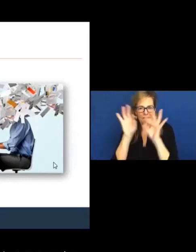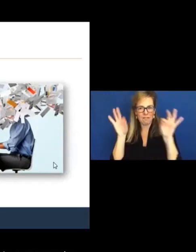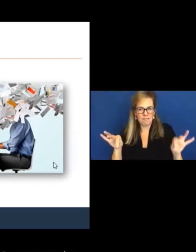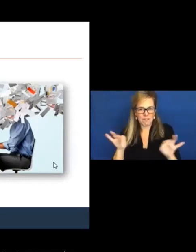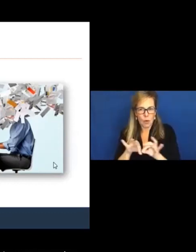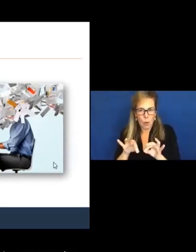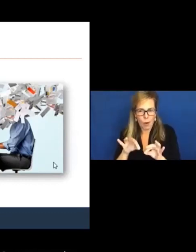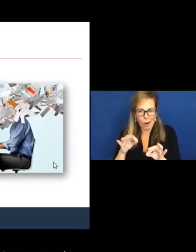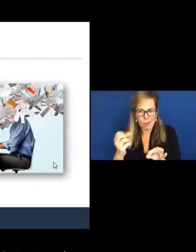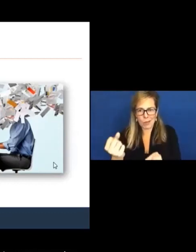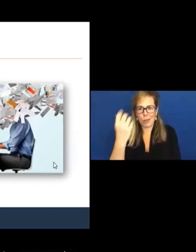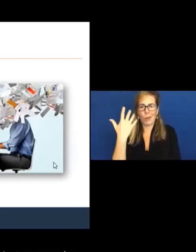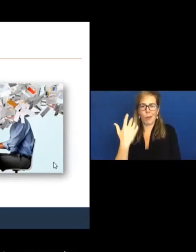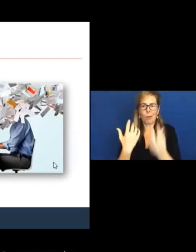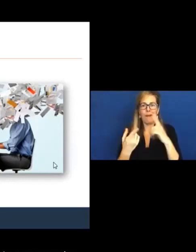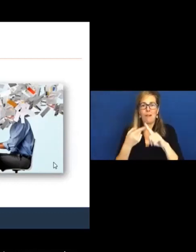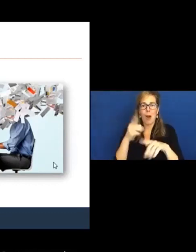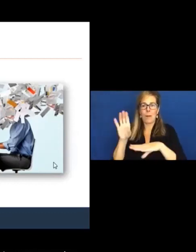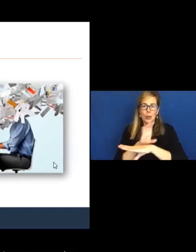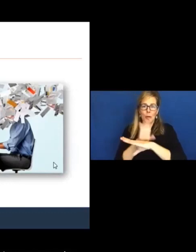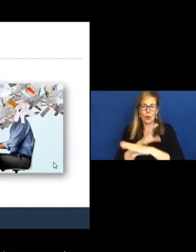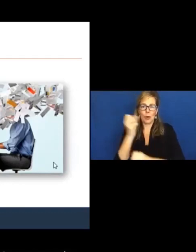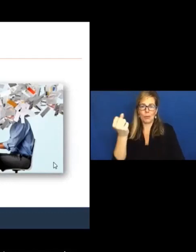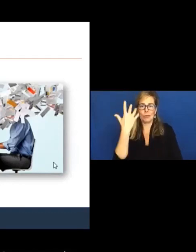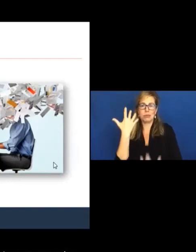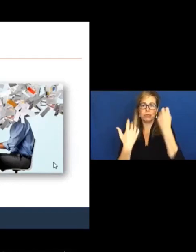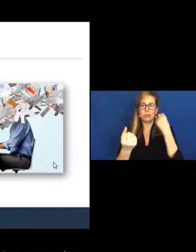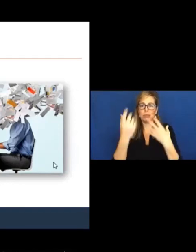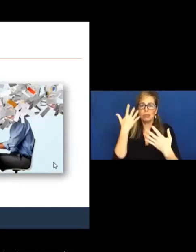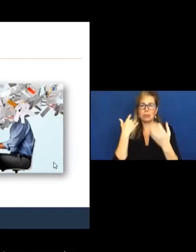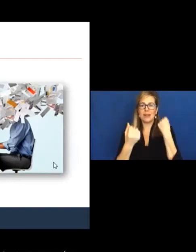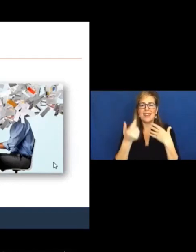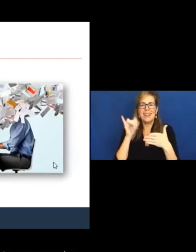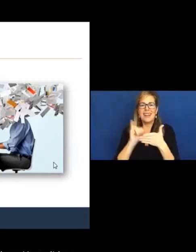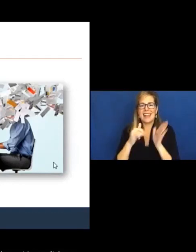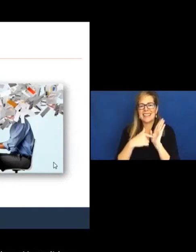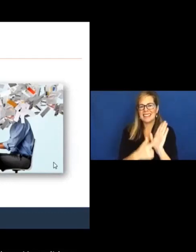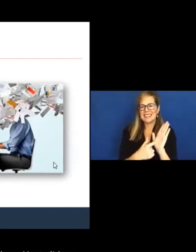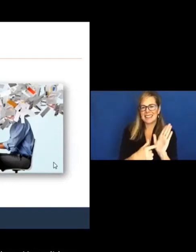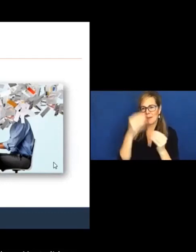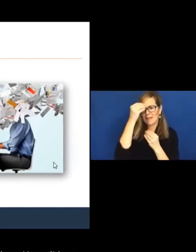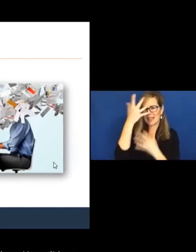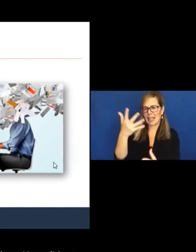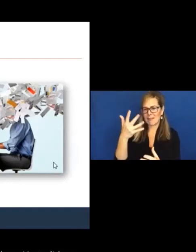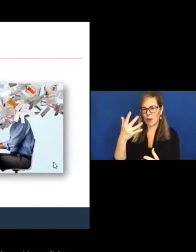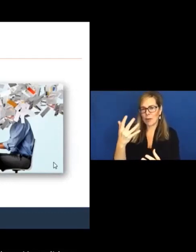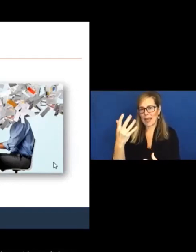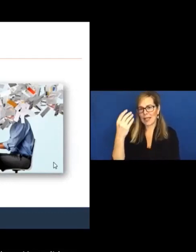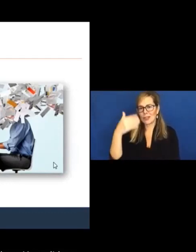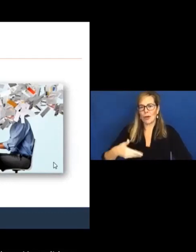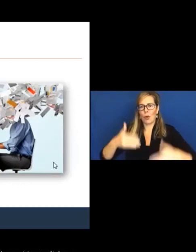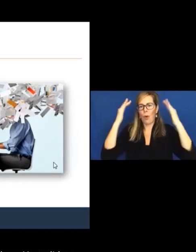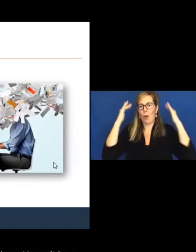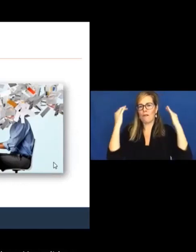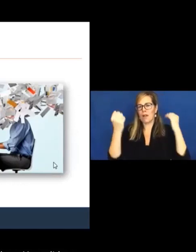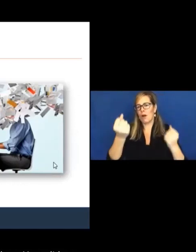his computer. So that's just an example of some information overload that someone experiences at work some